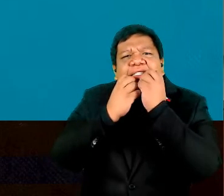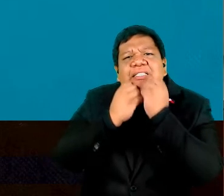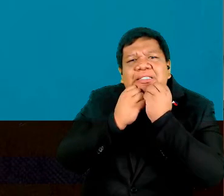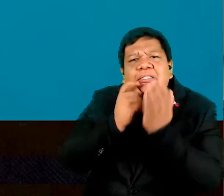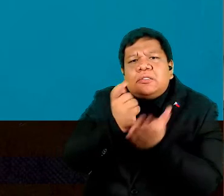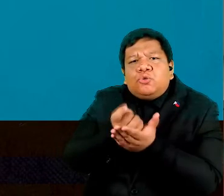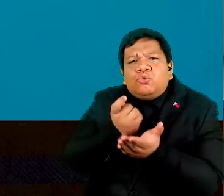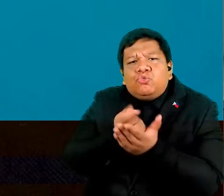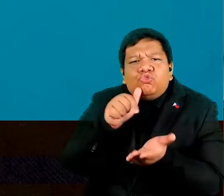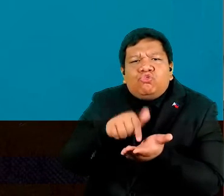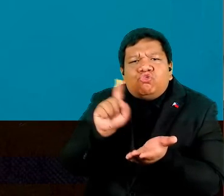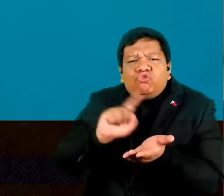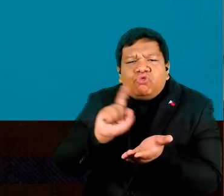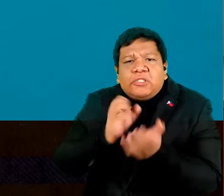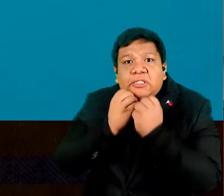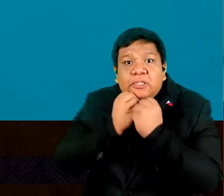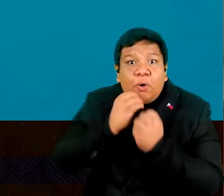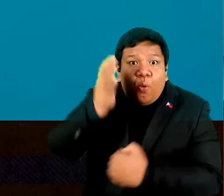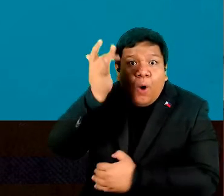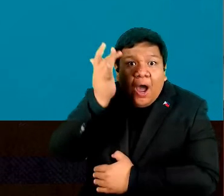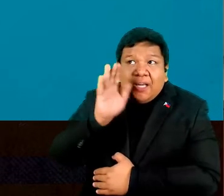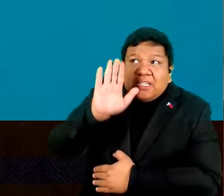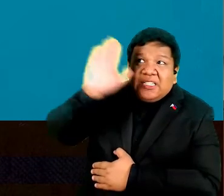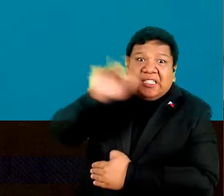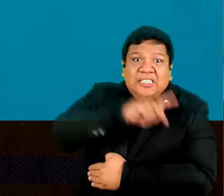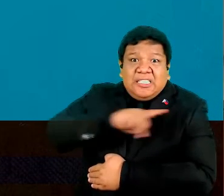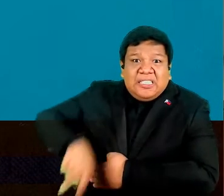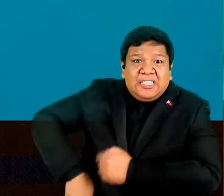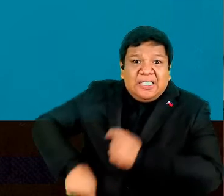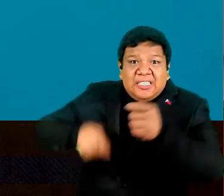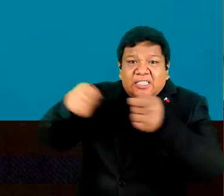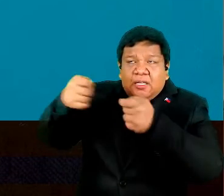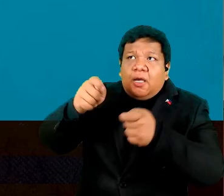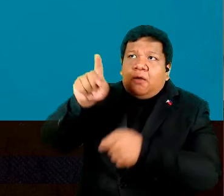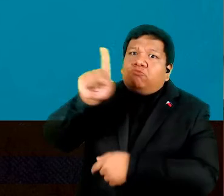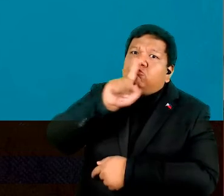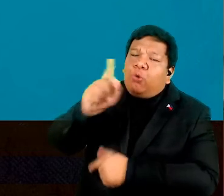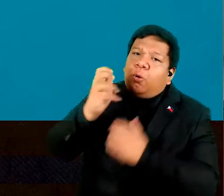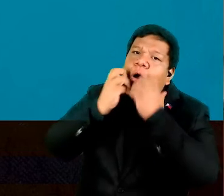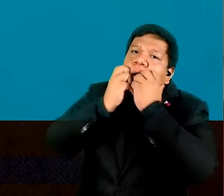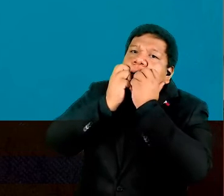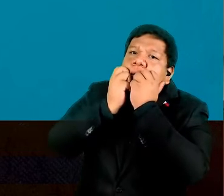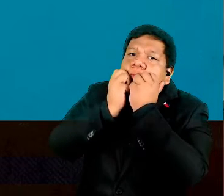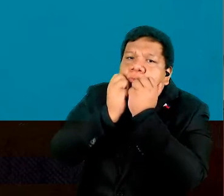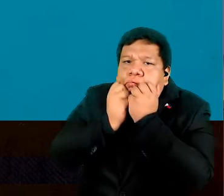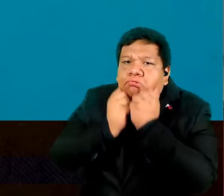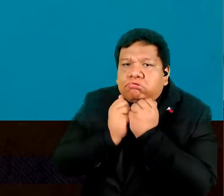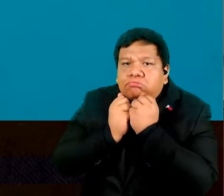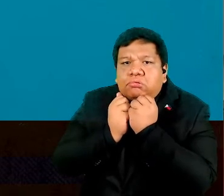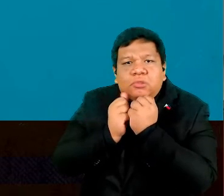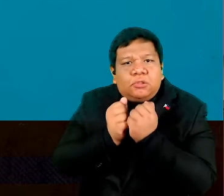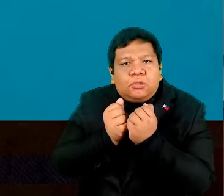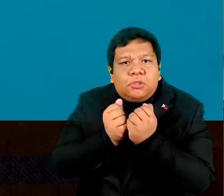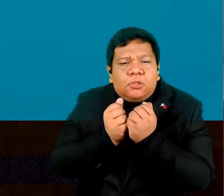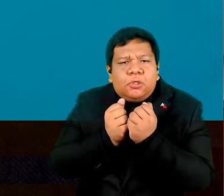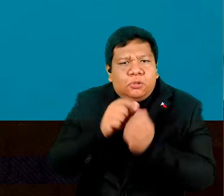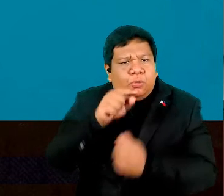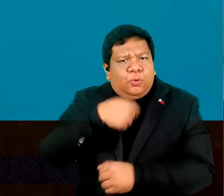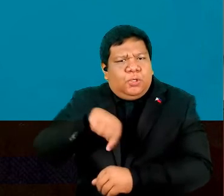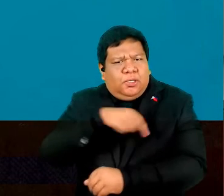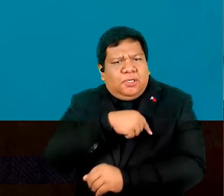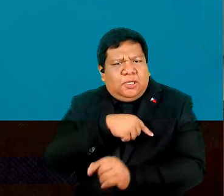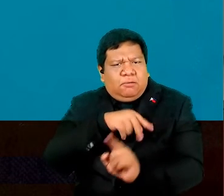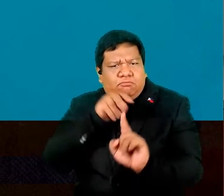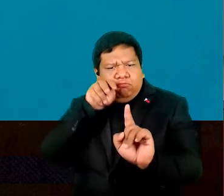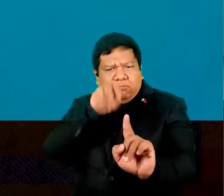ang katotohanan is that the kingdom of God is a big treasure. Ano nga ba dapat ang ating